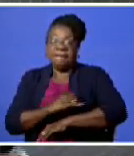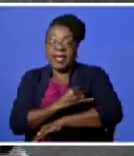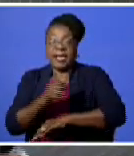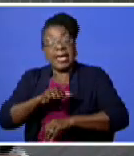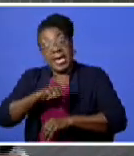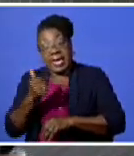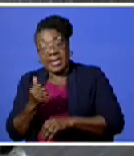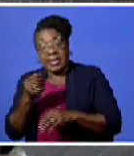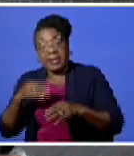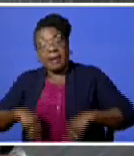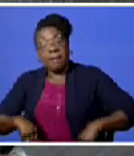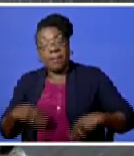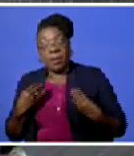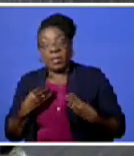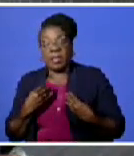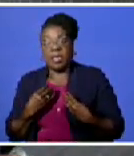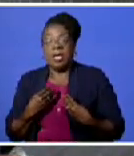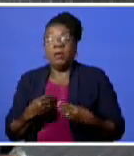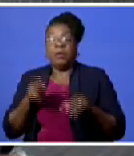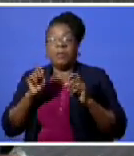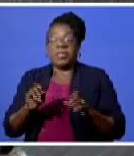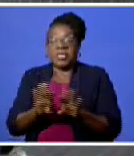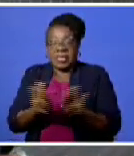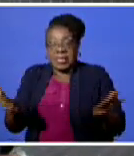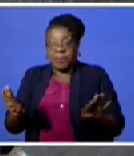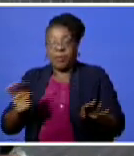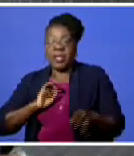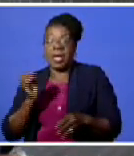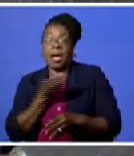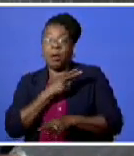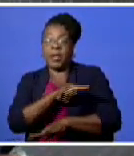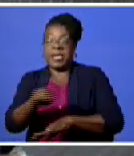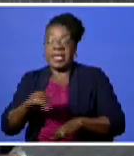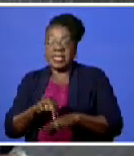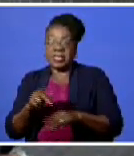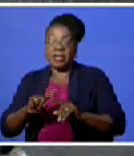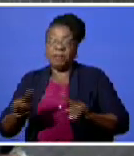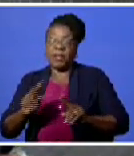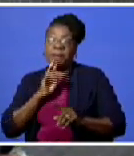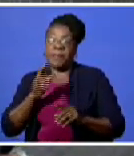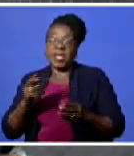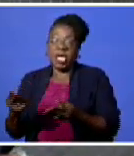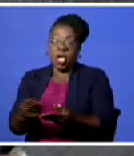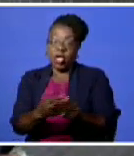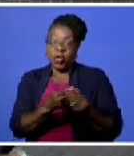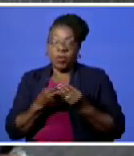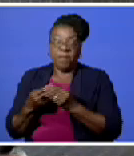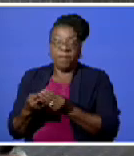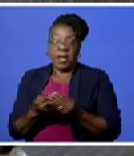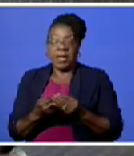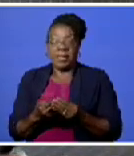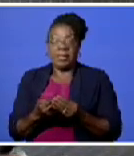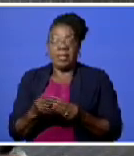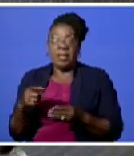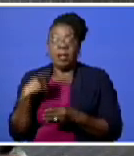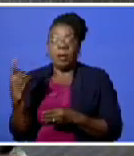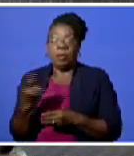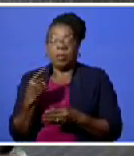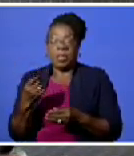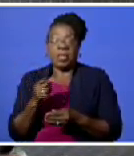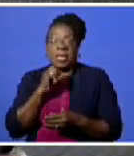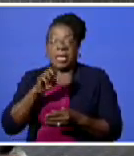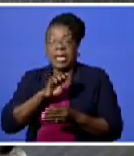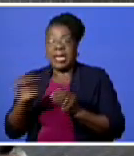work as a nation, we must unify and work and fight this virus together, not in isolation. Our only enemy at this